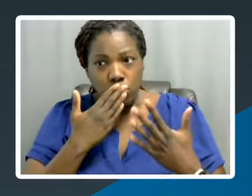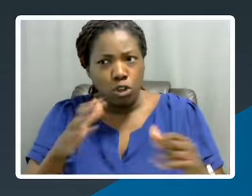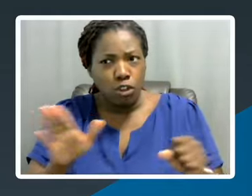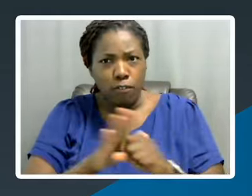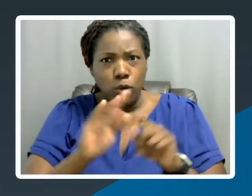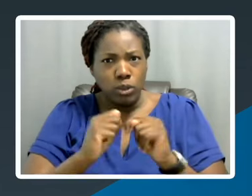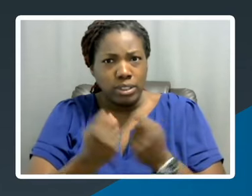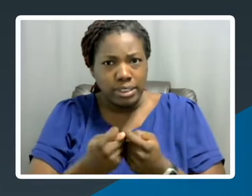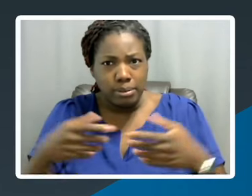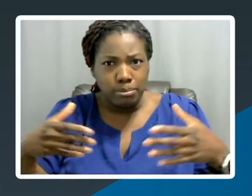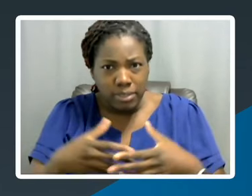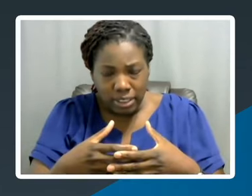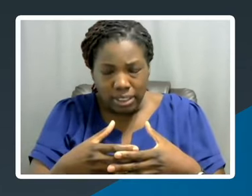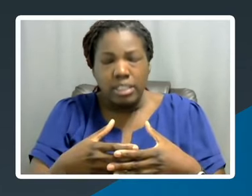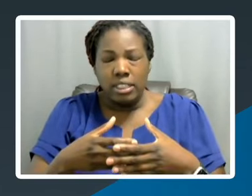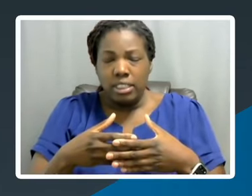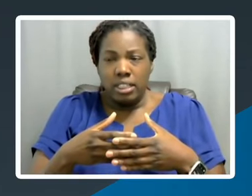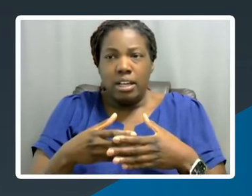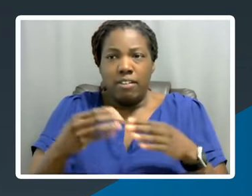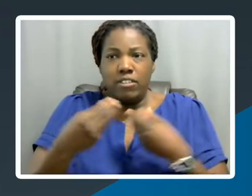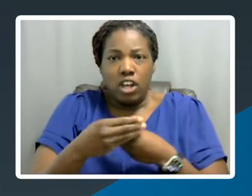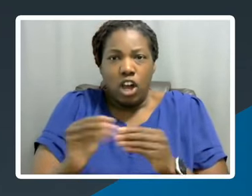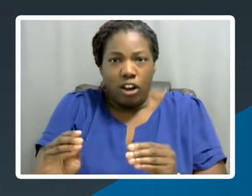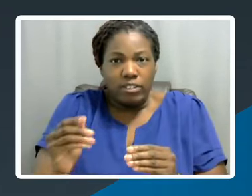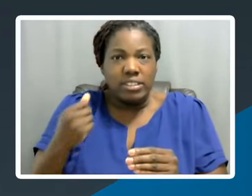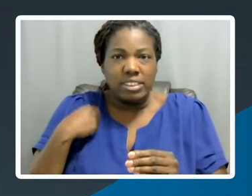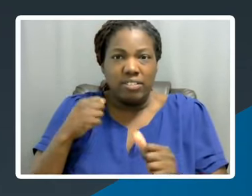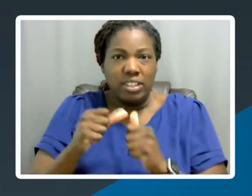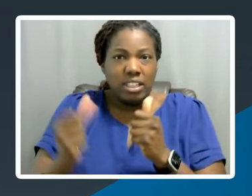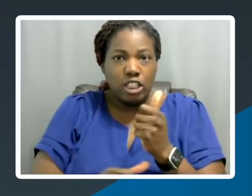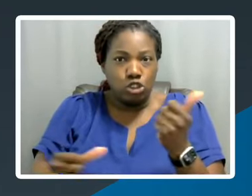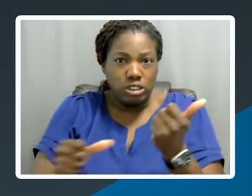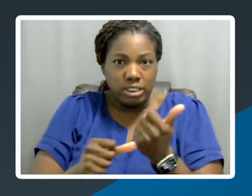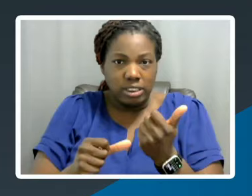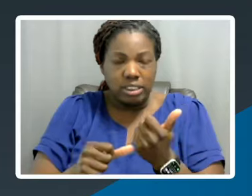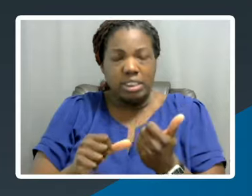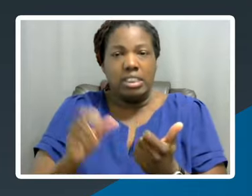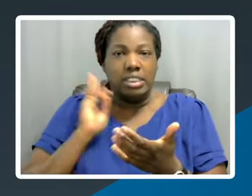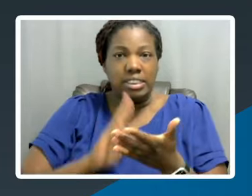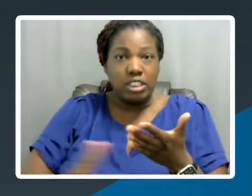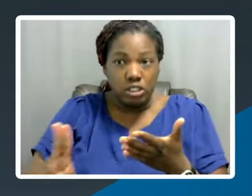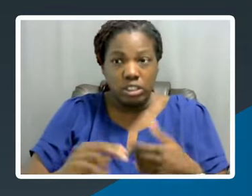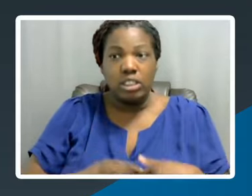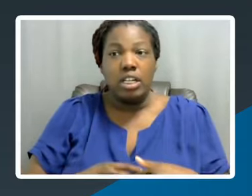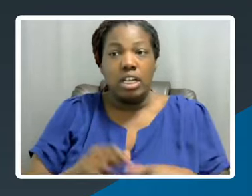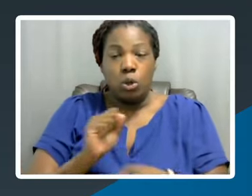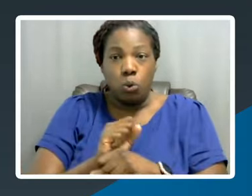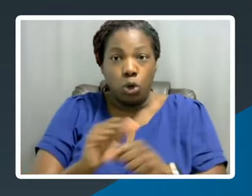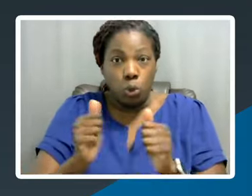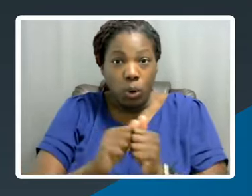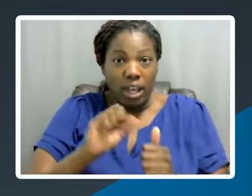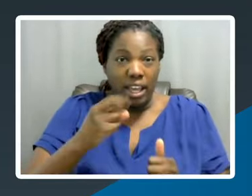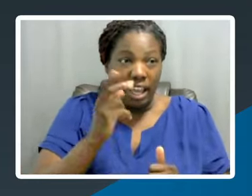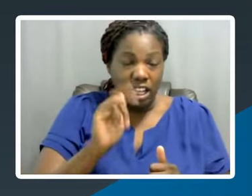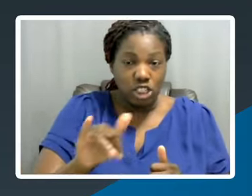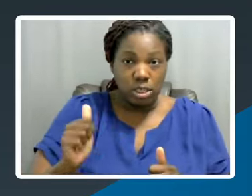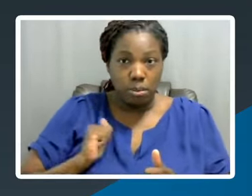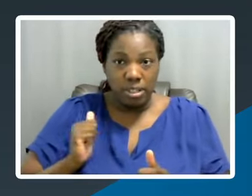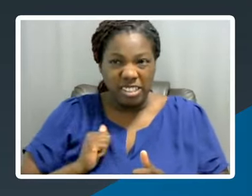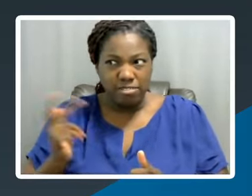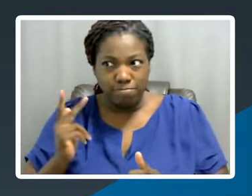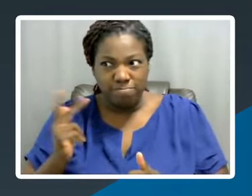Office of the Undersecretary for Education, if we could go to the next slide, who have been working with Ashley and myself to help pull everything